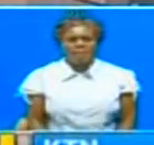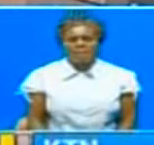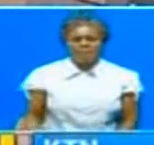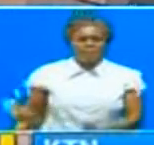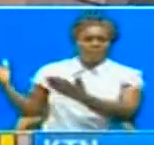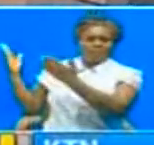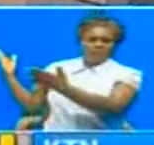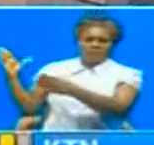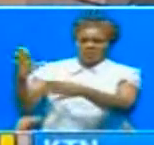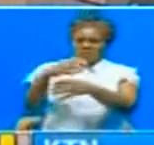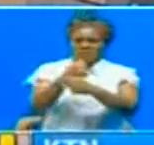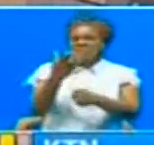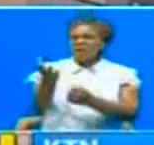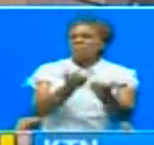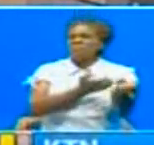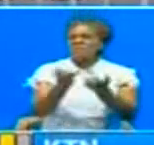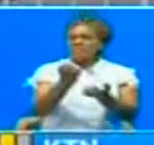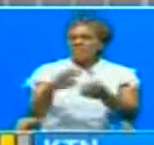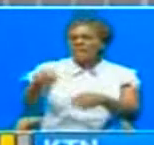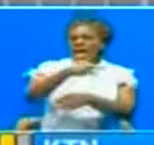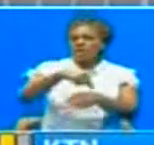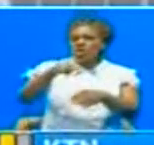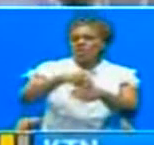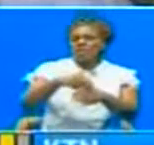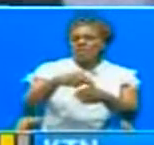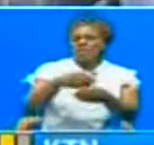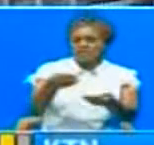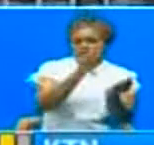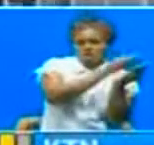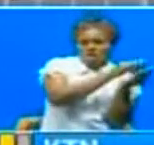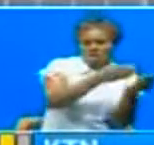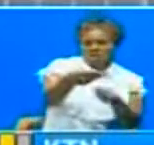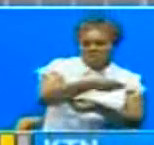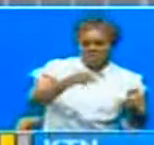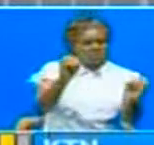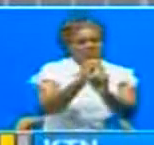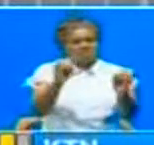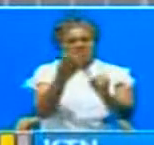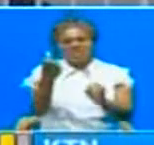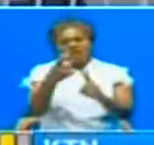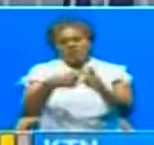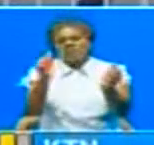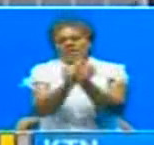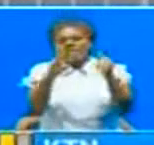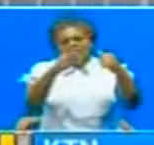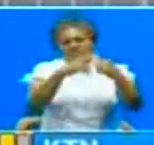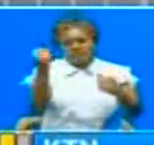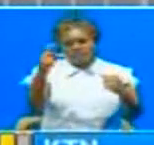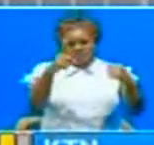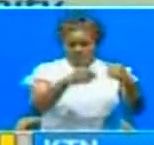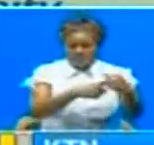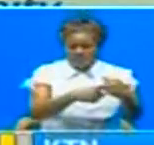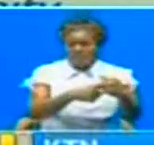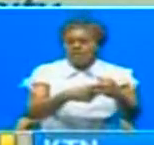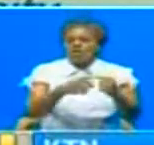CMC Holdings will no longer trade its shares on the Nairobi Securities Exchange, where it has been listed since 1956. The company had, however,